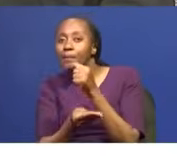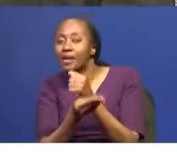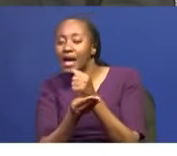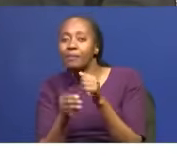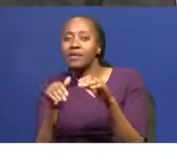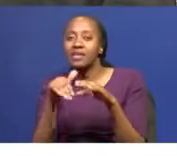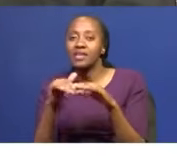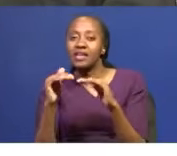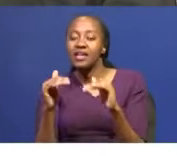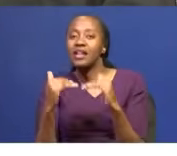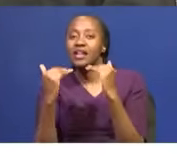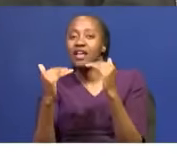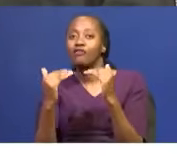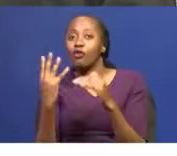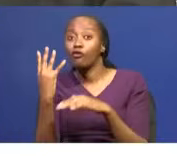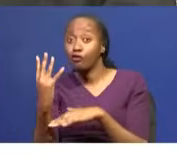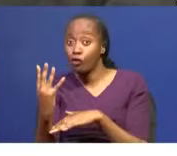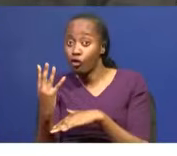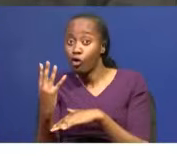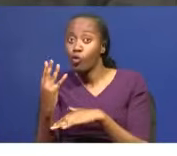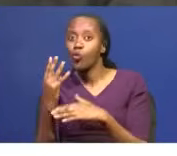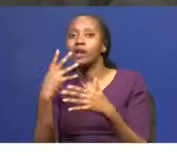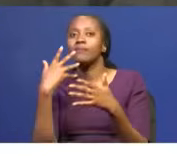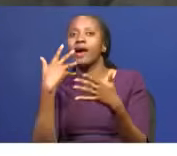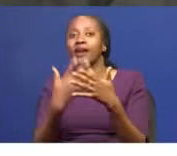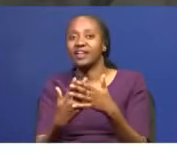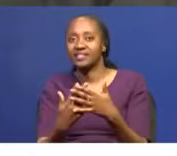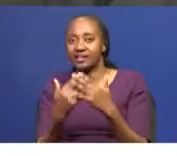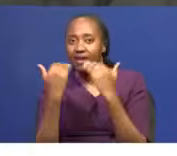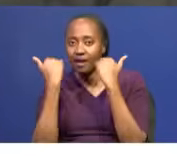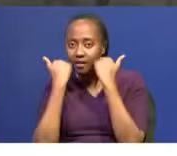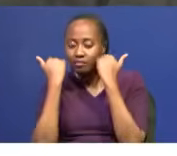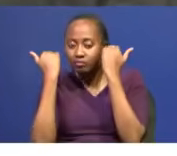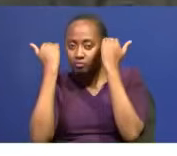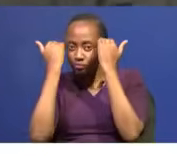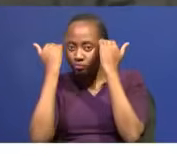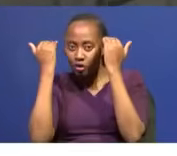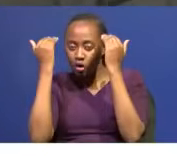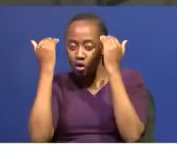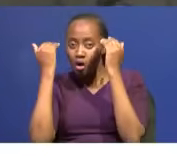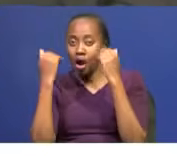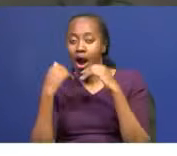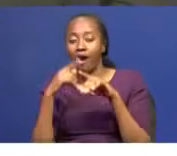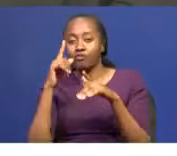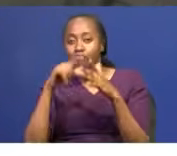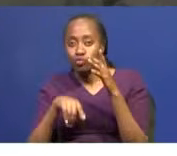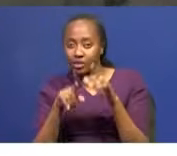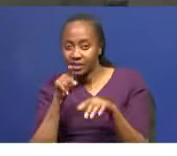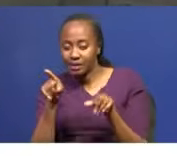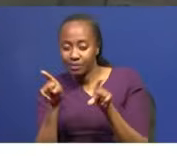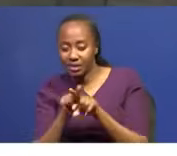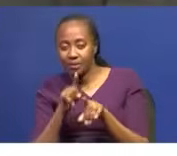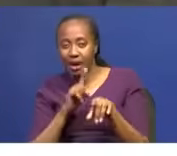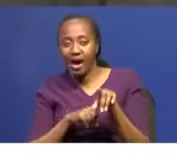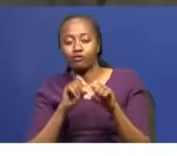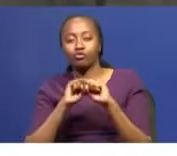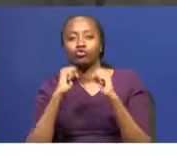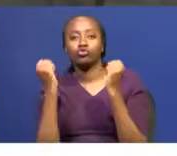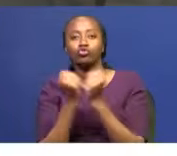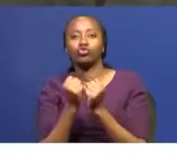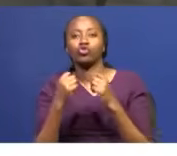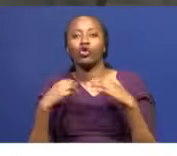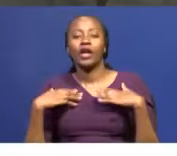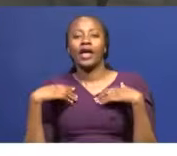level 4 will be arrested and prosecuted. That's right. President William Ruto says that the Social Health Authority is